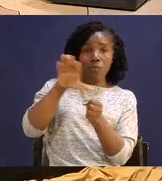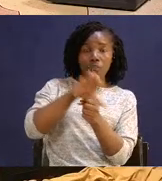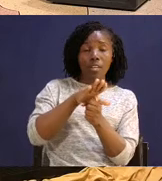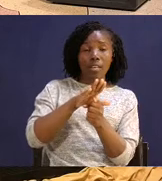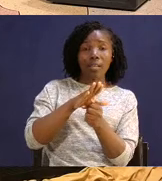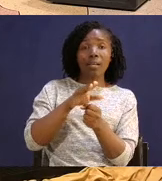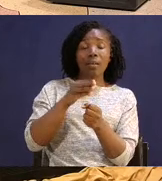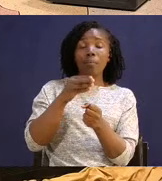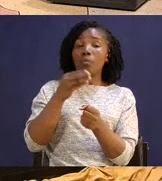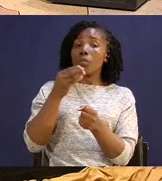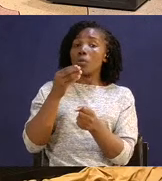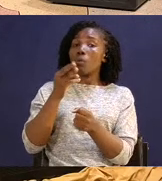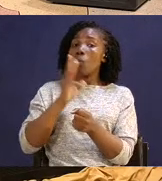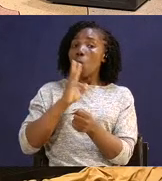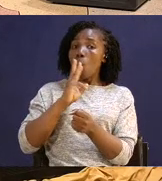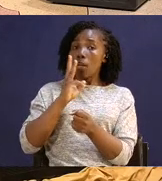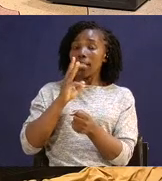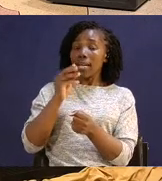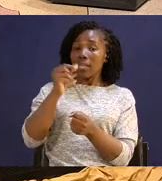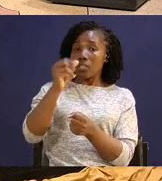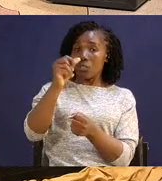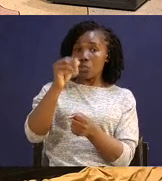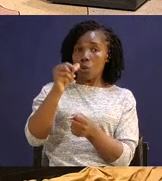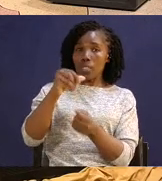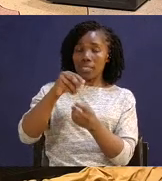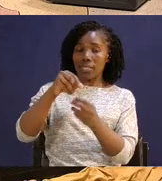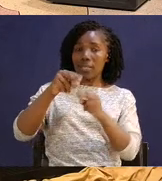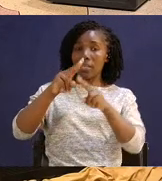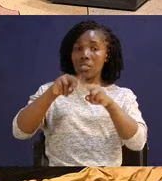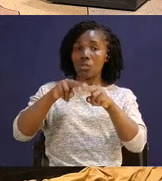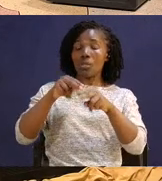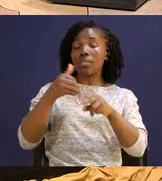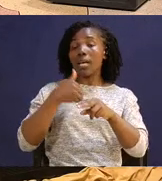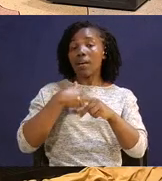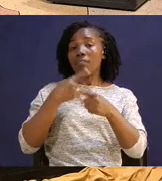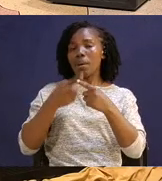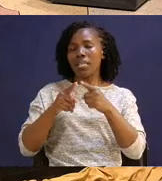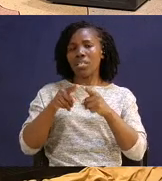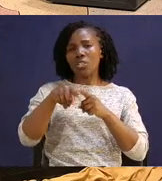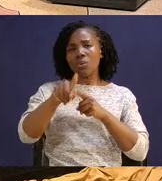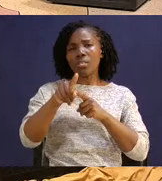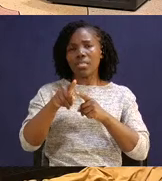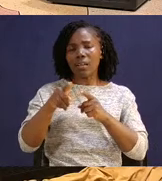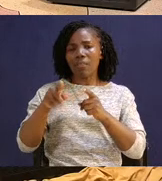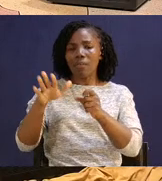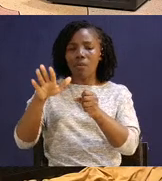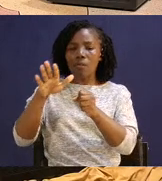go crazy. But can you imagine how long will it take for you to fill your cup and just